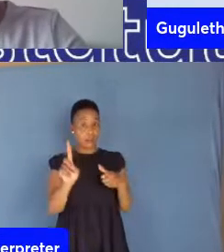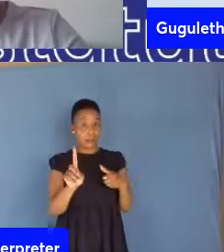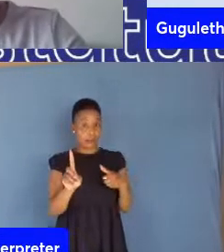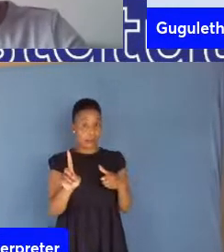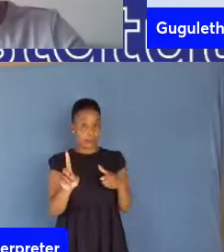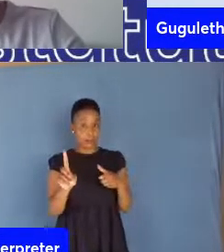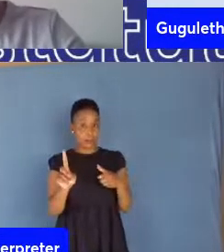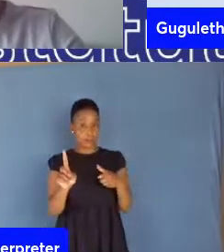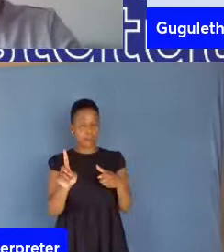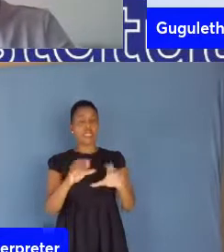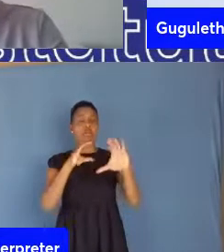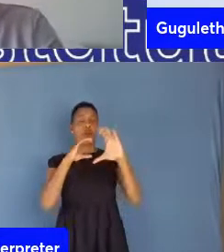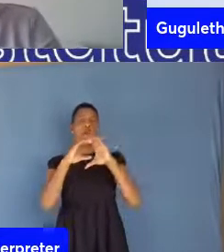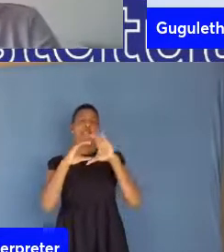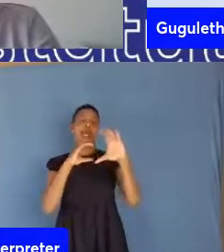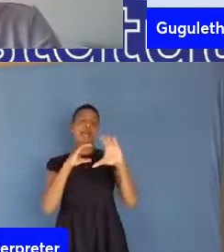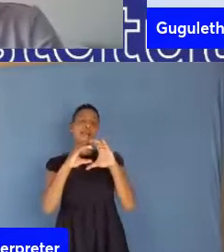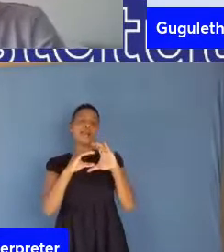communication.